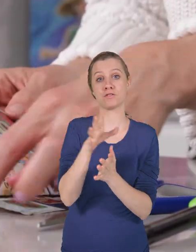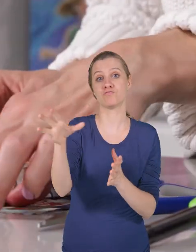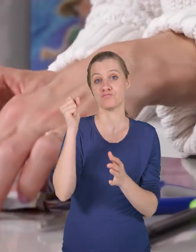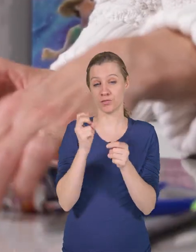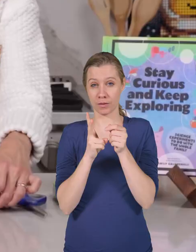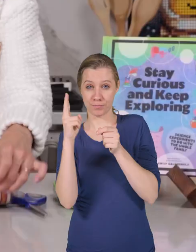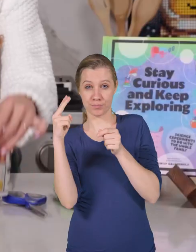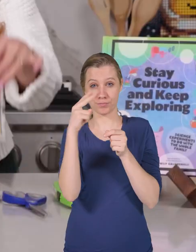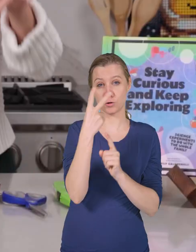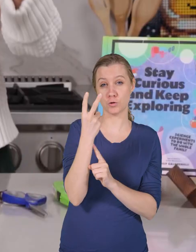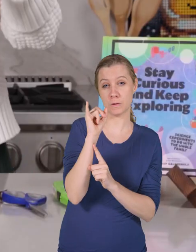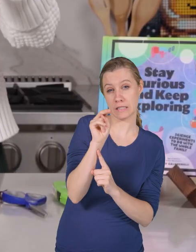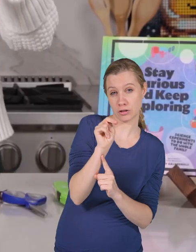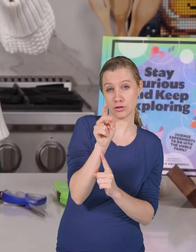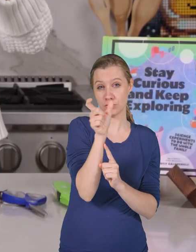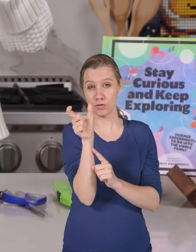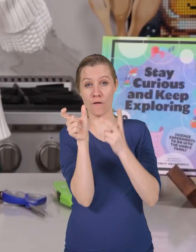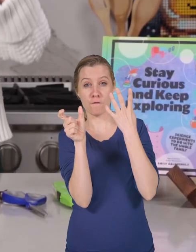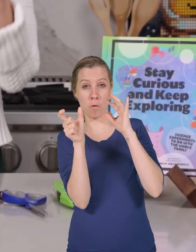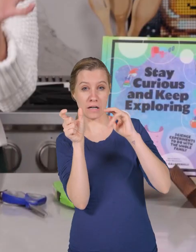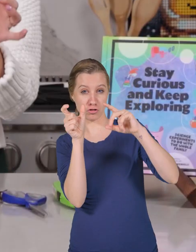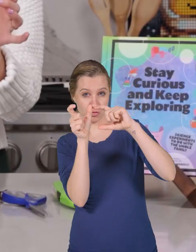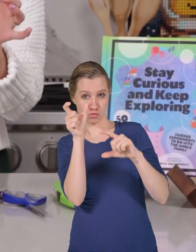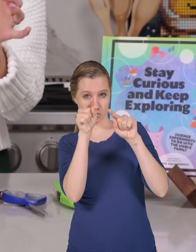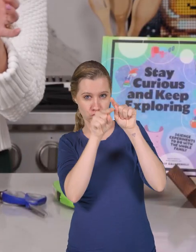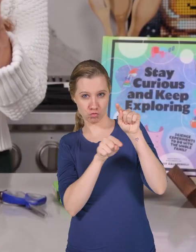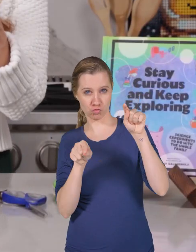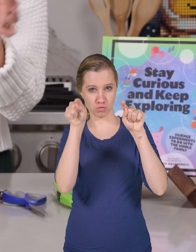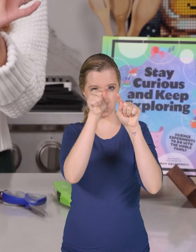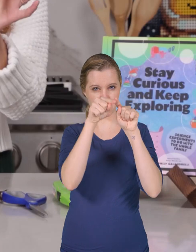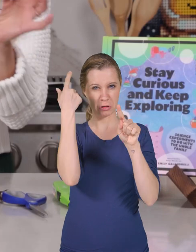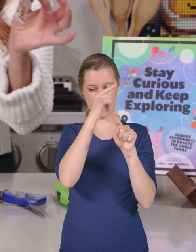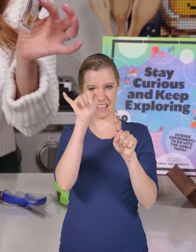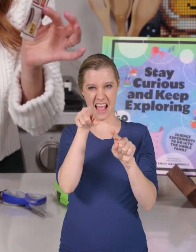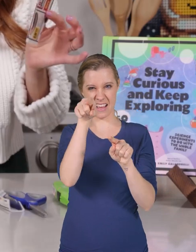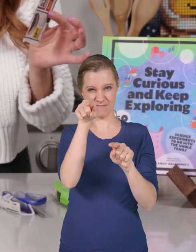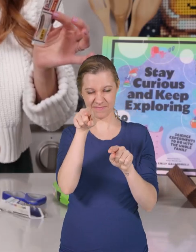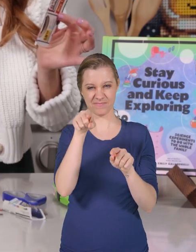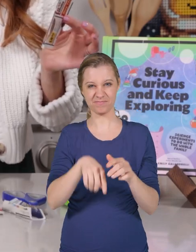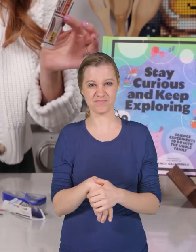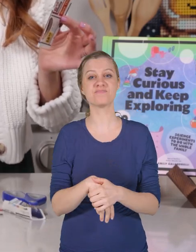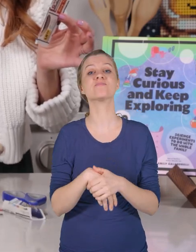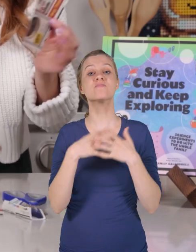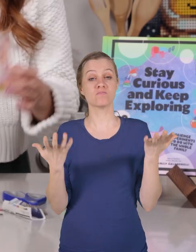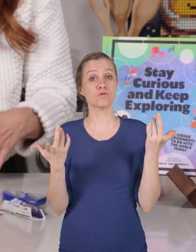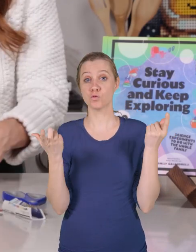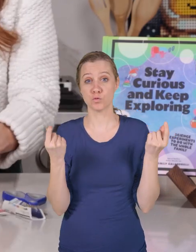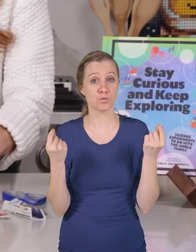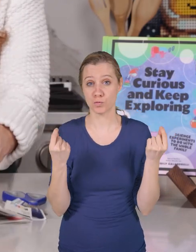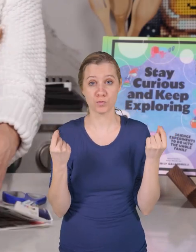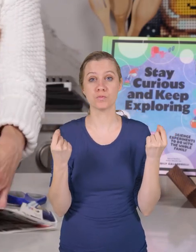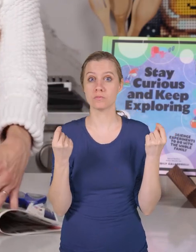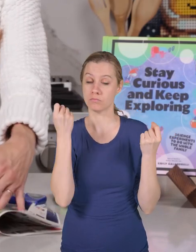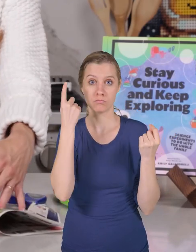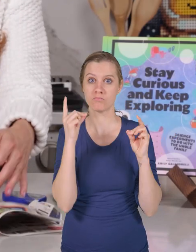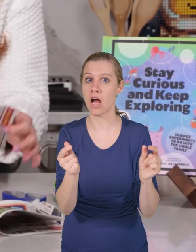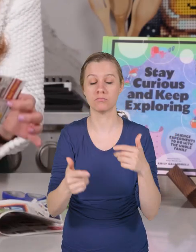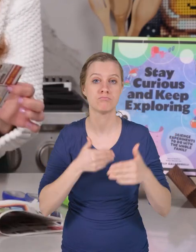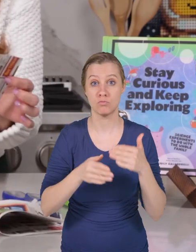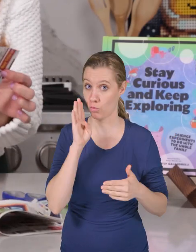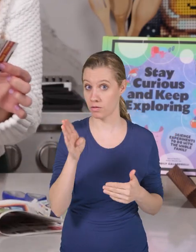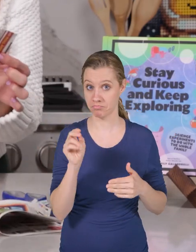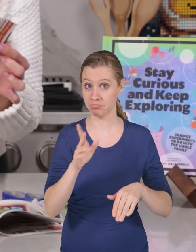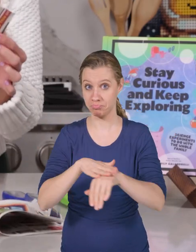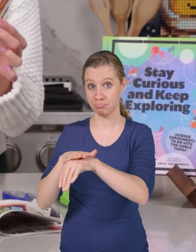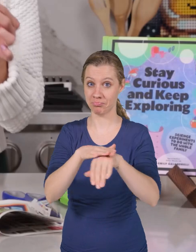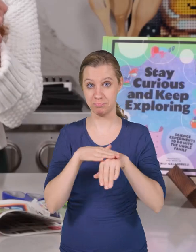coupon paper and cut a 2-inch by 4-inch piece of paper out, just like this. And then what we are going to do, this is all gonna